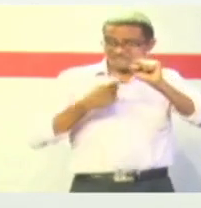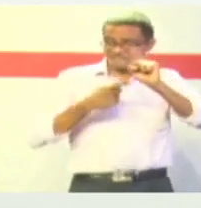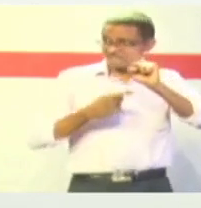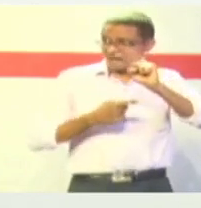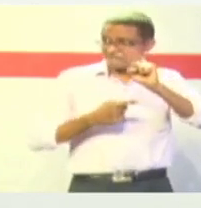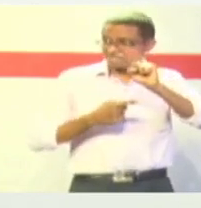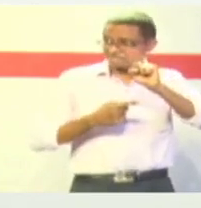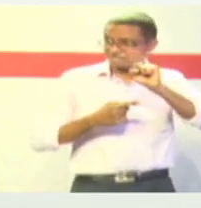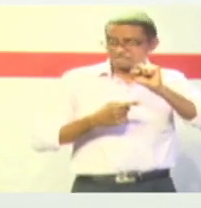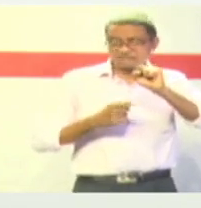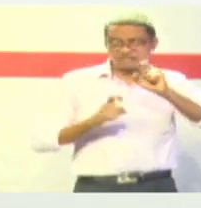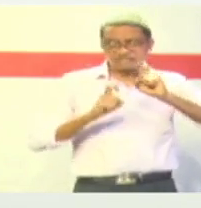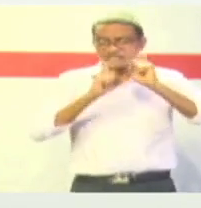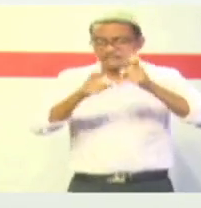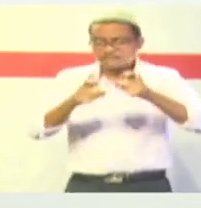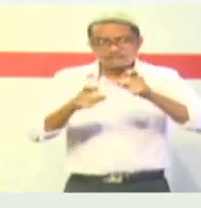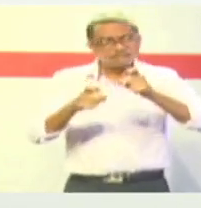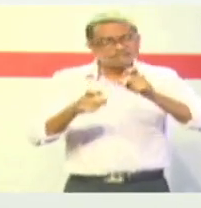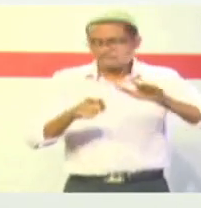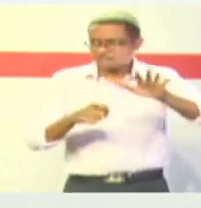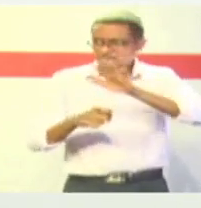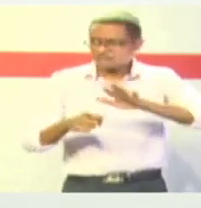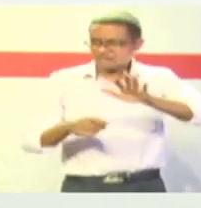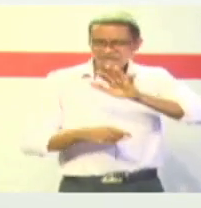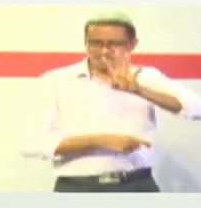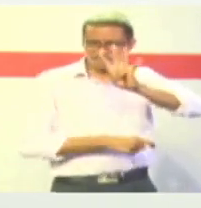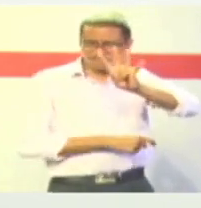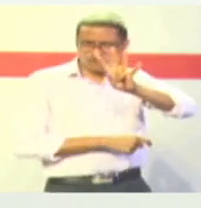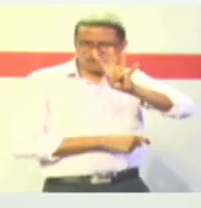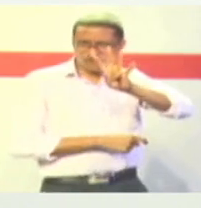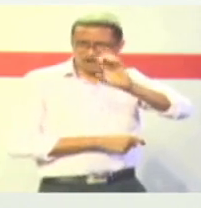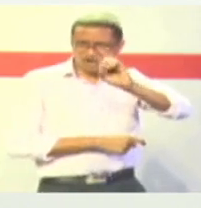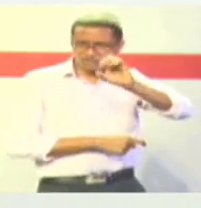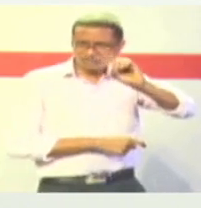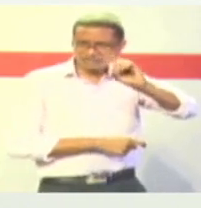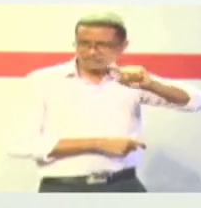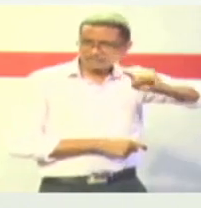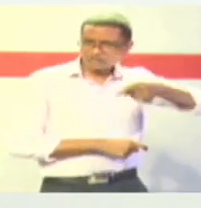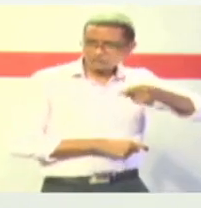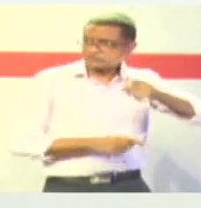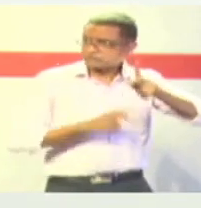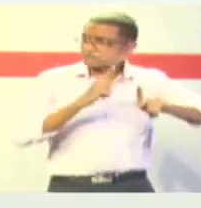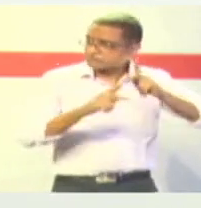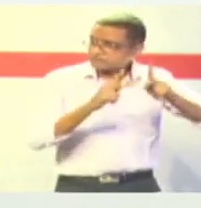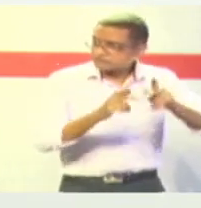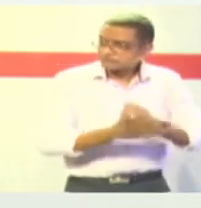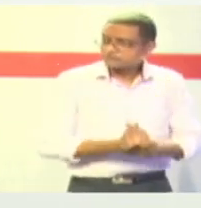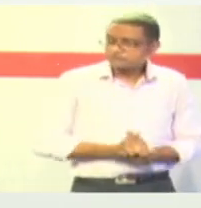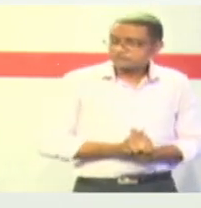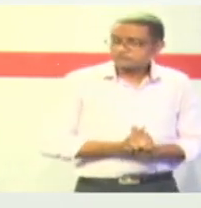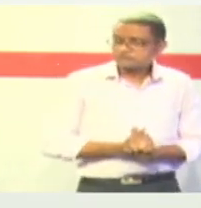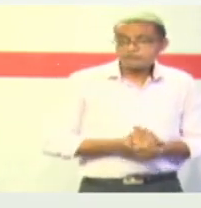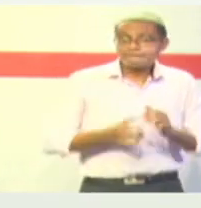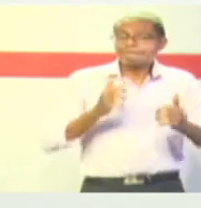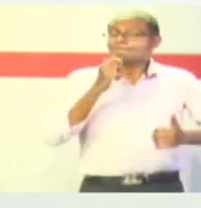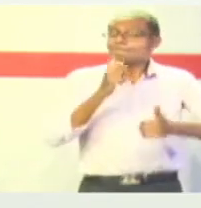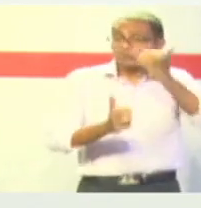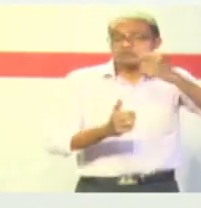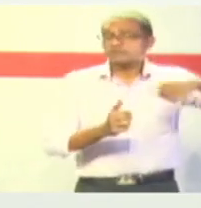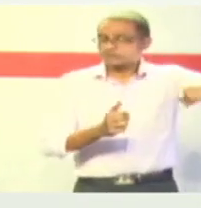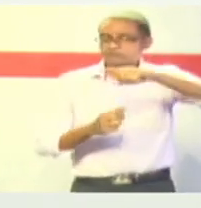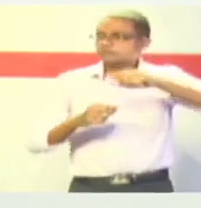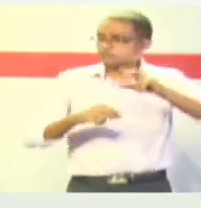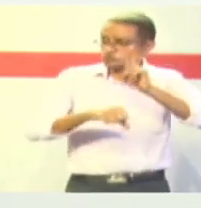Sinopharm given to approximately, I think is about just under 400,000 people. So the bulk of the vaccination program has been driven